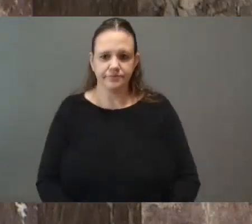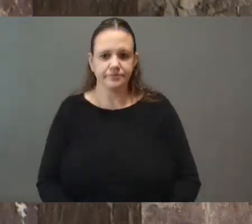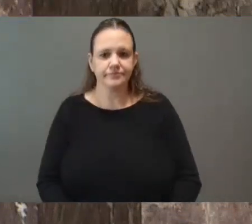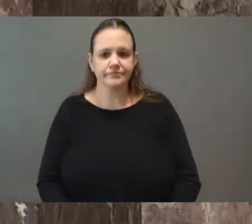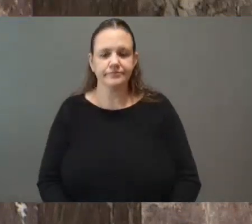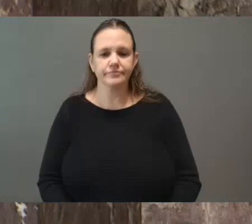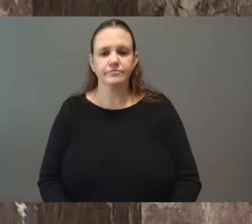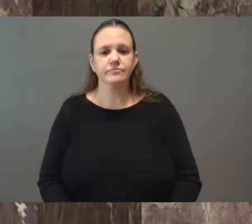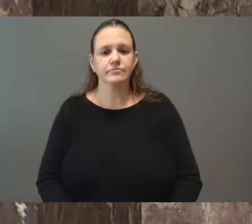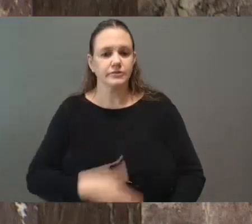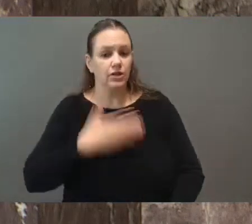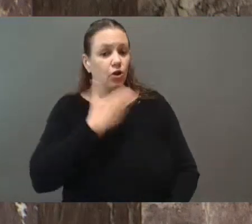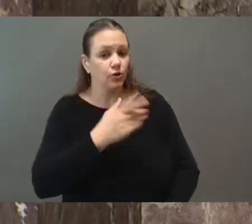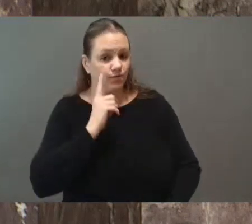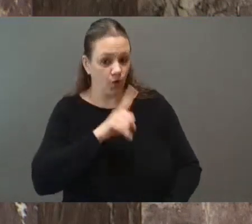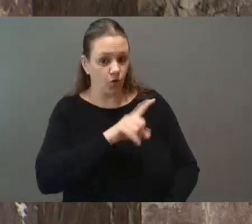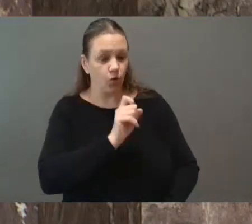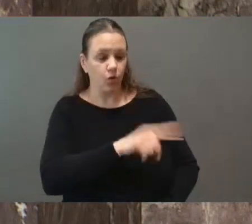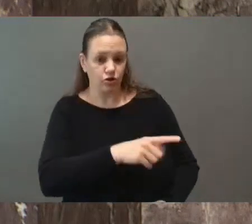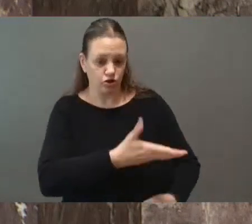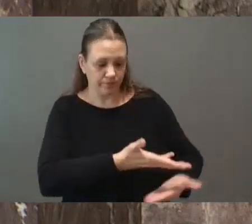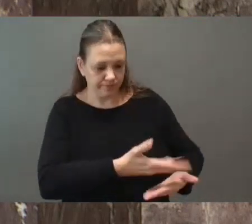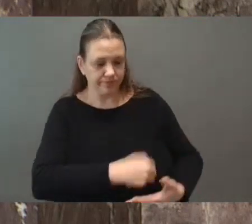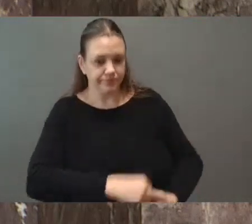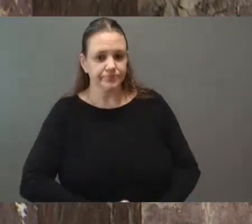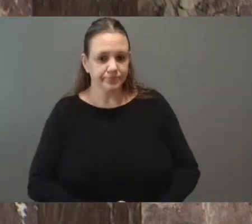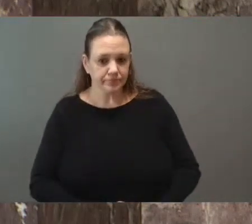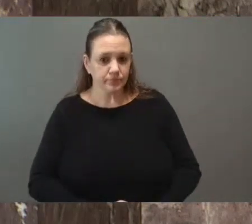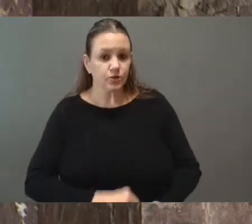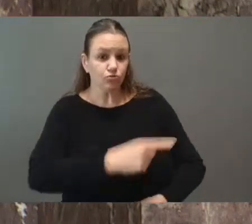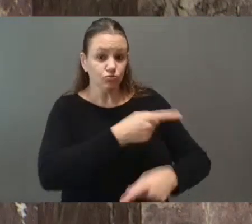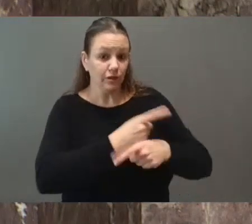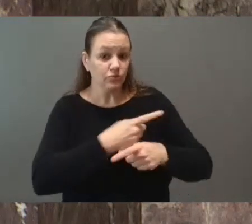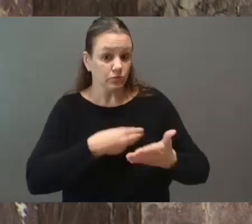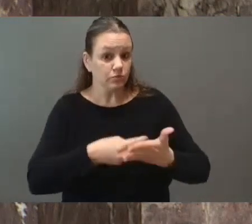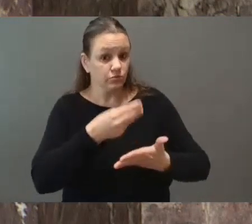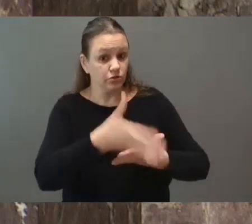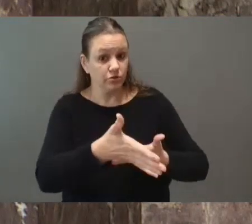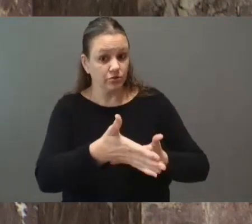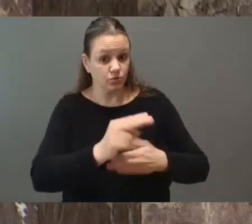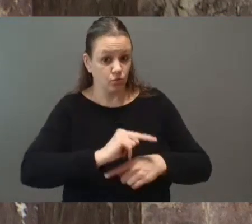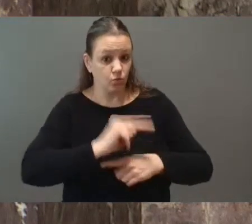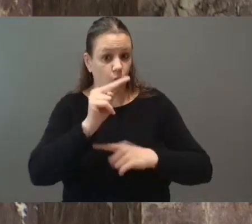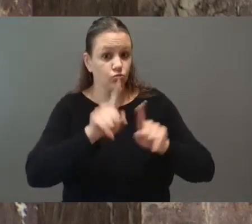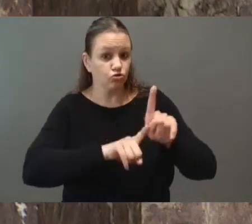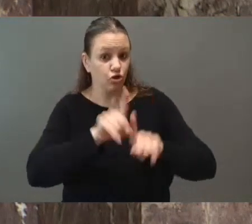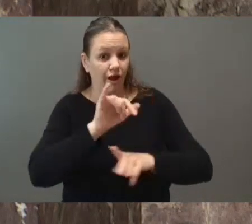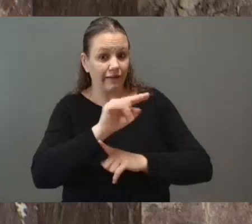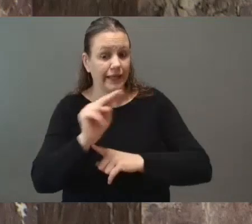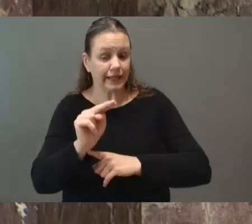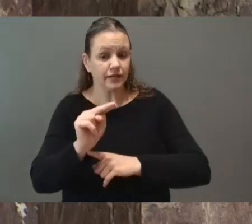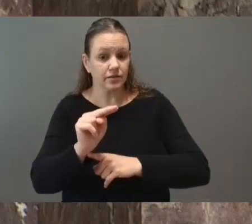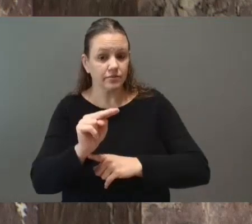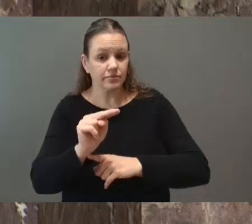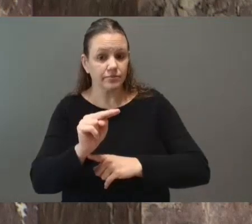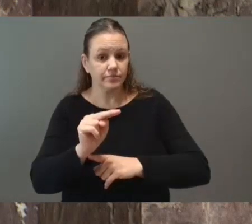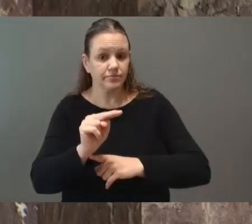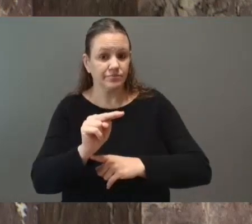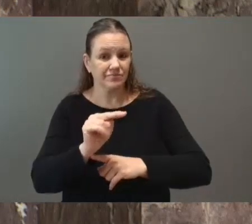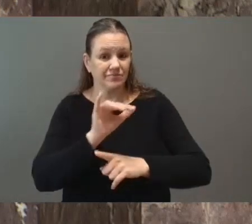correct that we purchased the North Star Inn. It was an important measure to